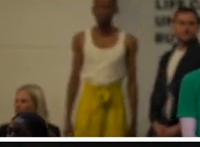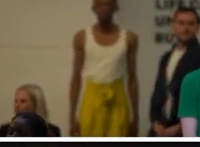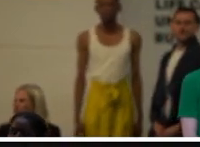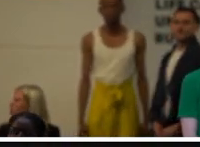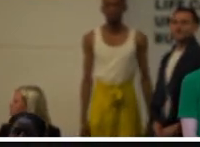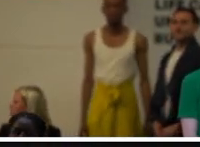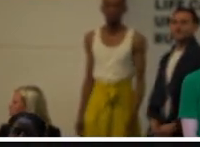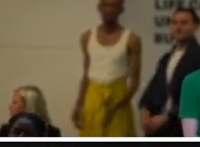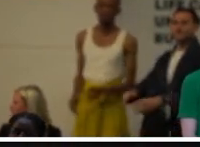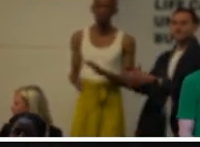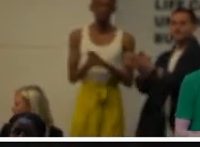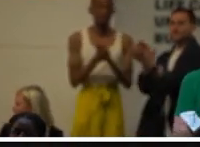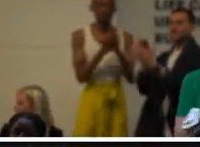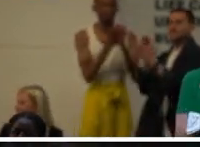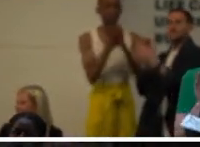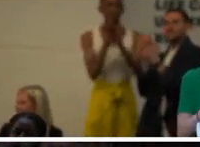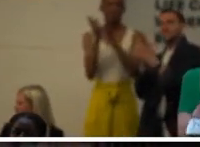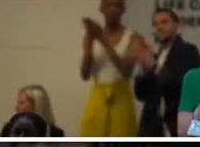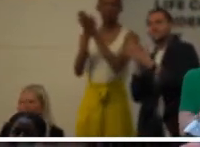it up for the hype.